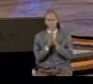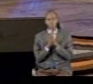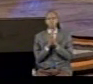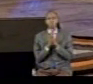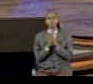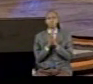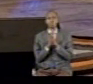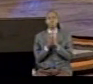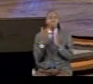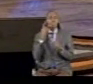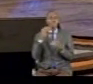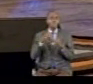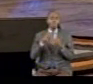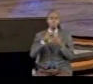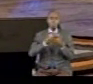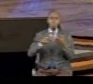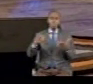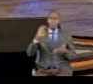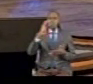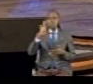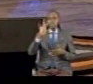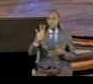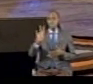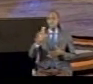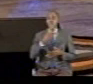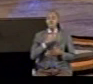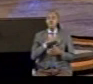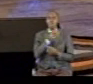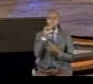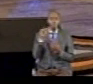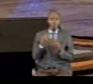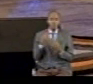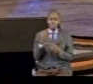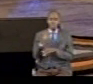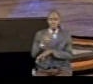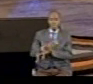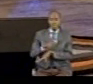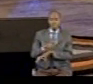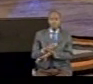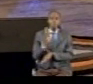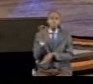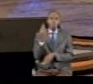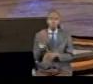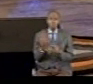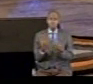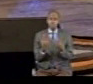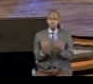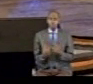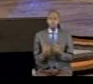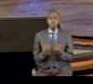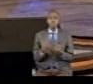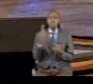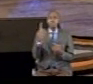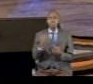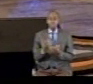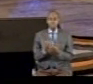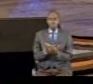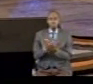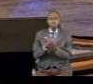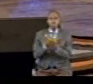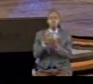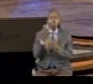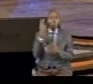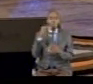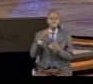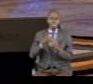Verse 47, and when evening was come, the ship was in the midst of the